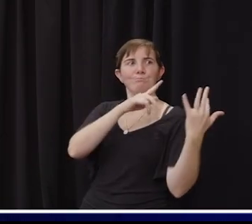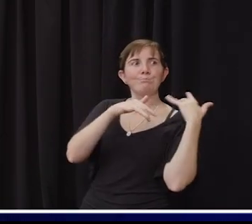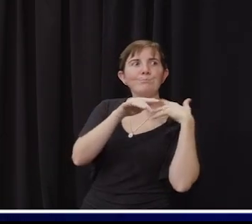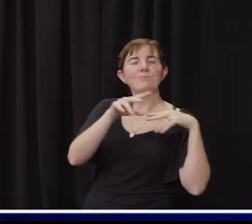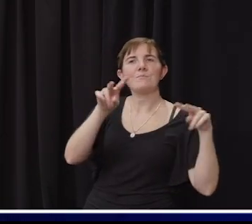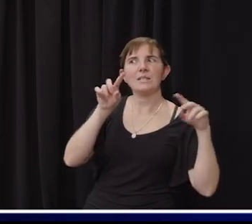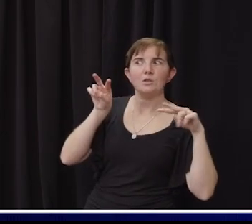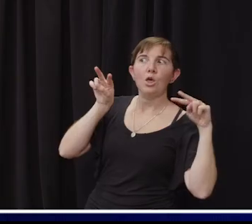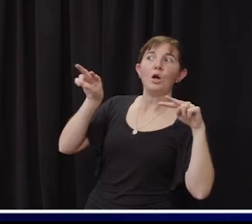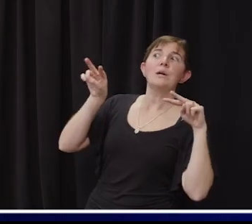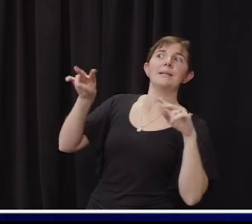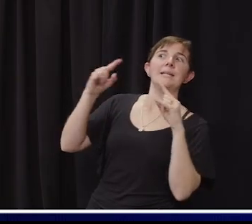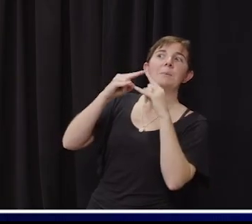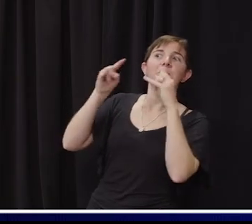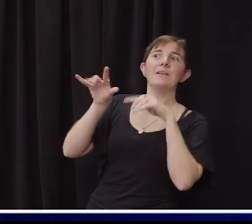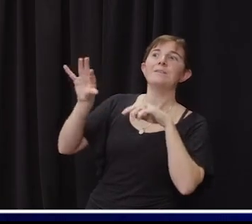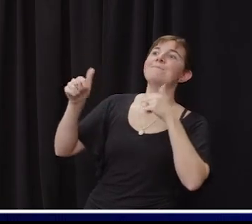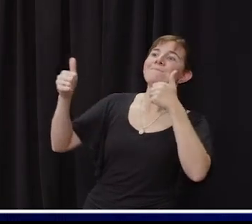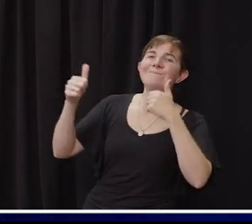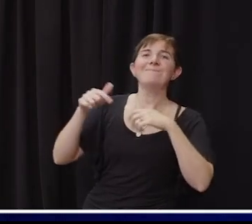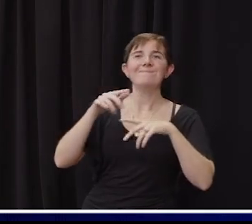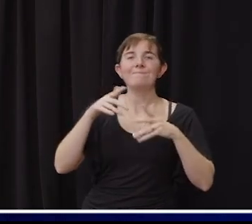at the pavilion. So we planned the paths.